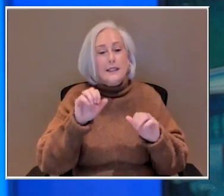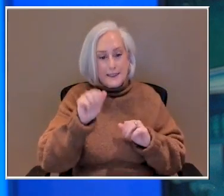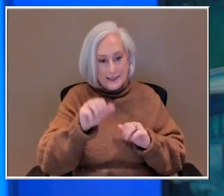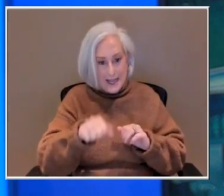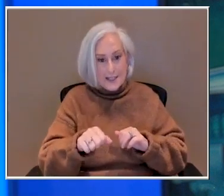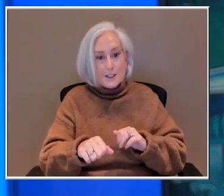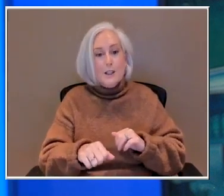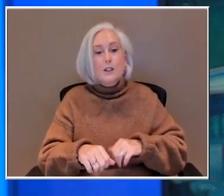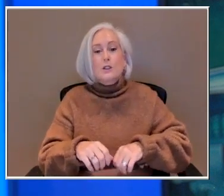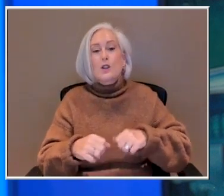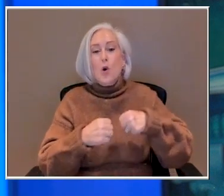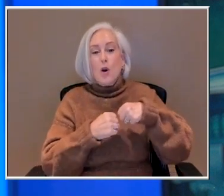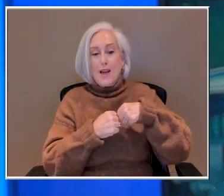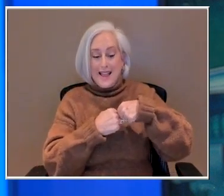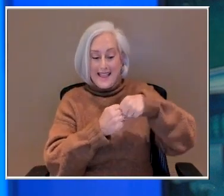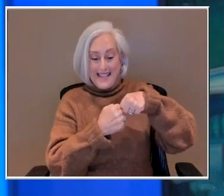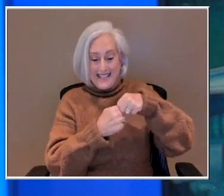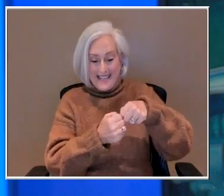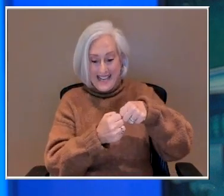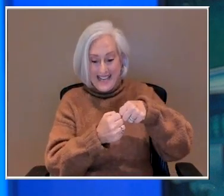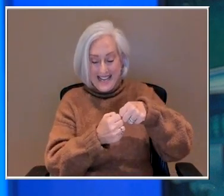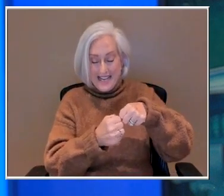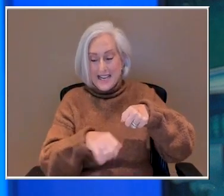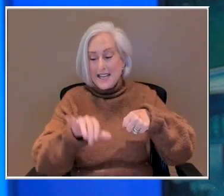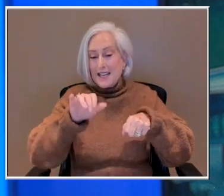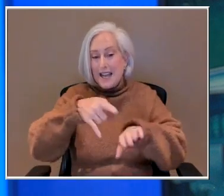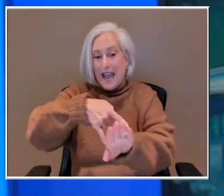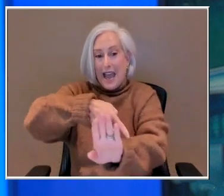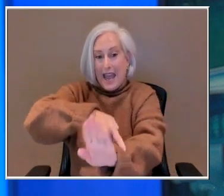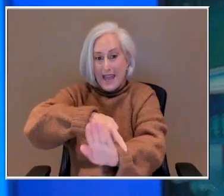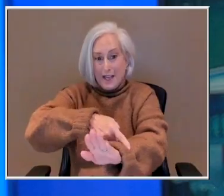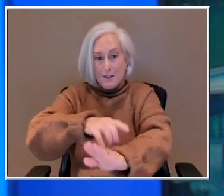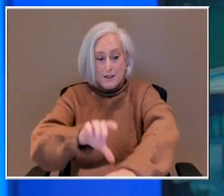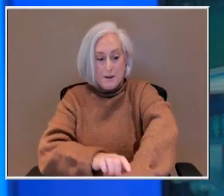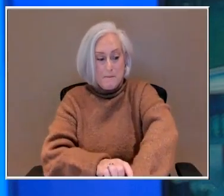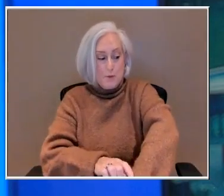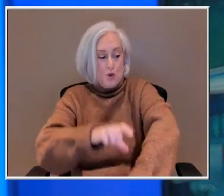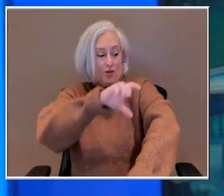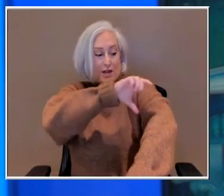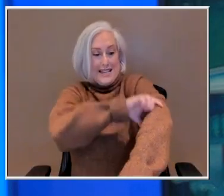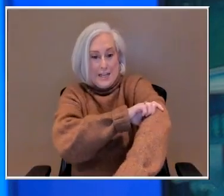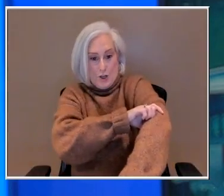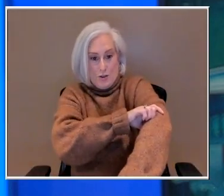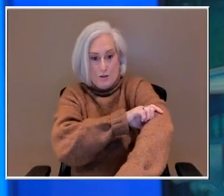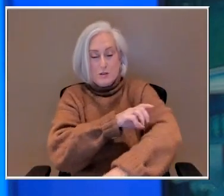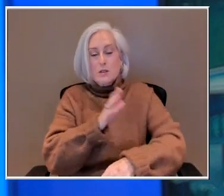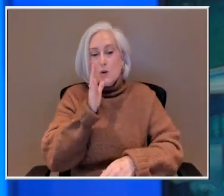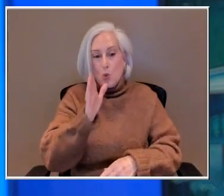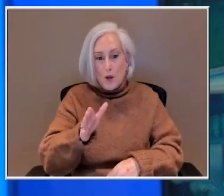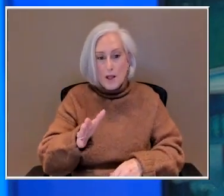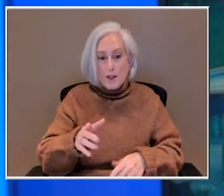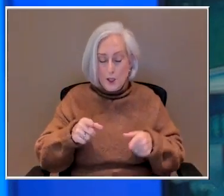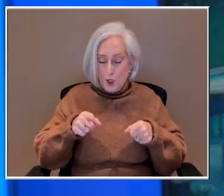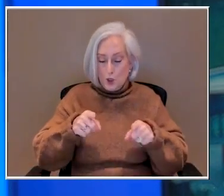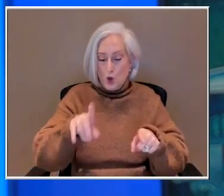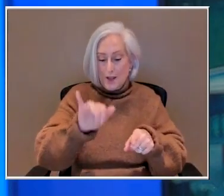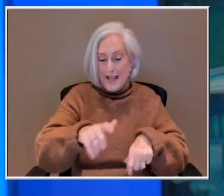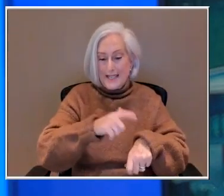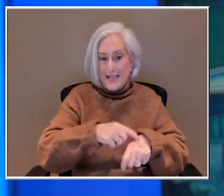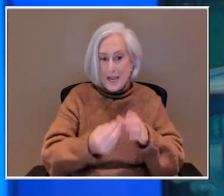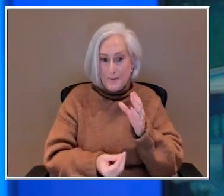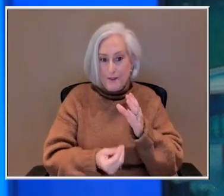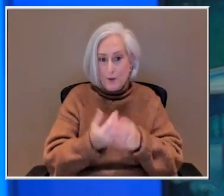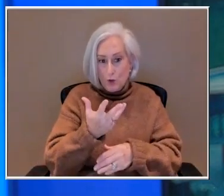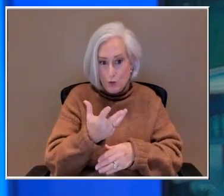the end of skeletal maturity. During that time from 13 to, let's say, 16 or 17, during that growth, we can adjust the level